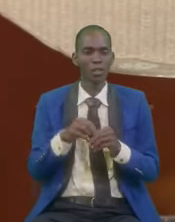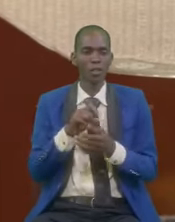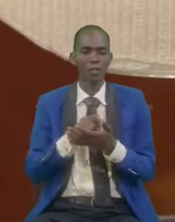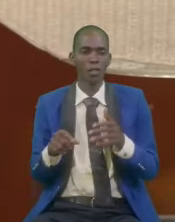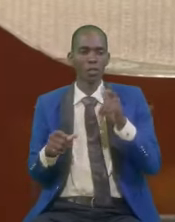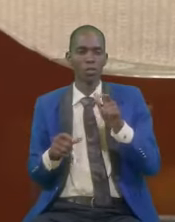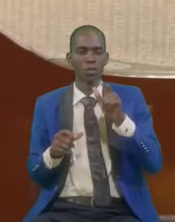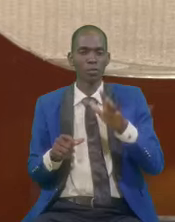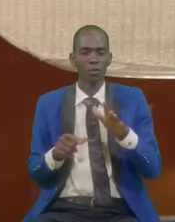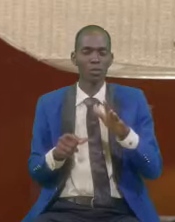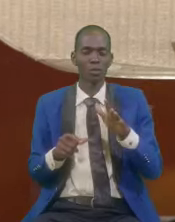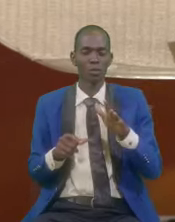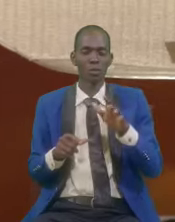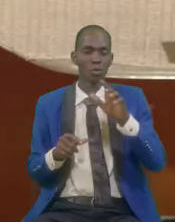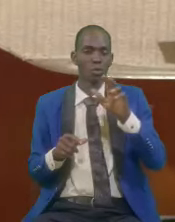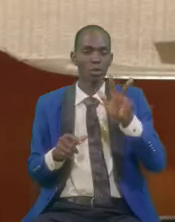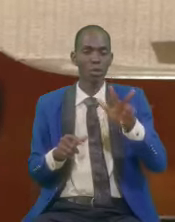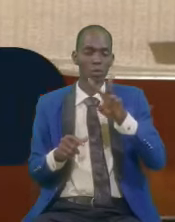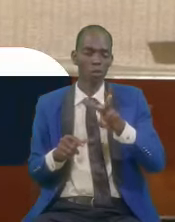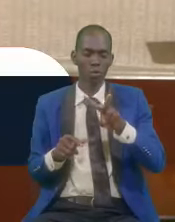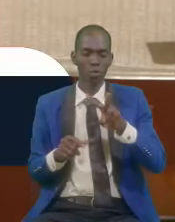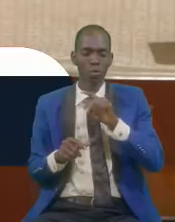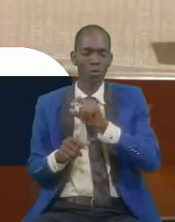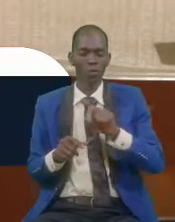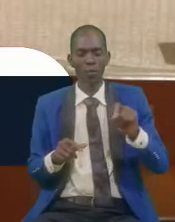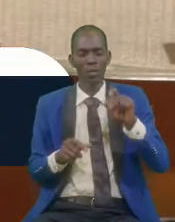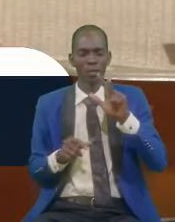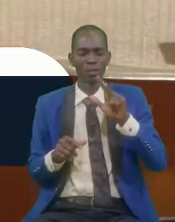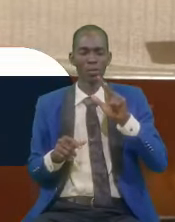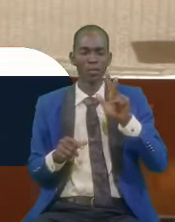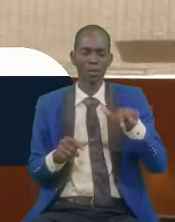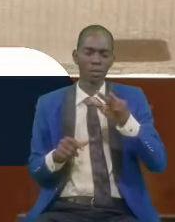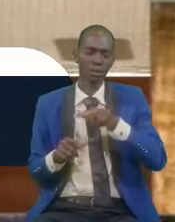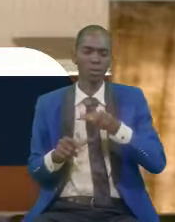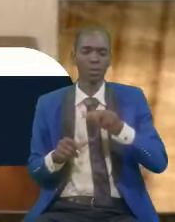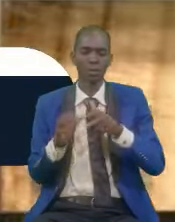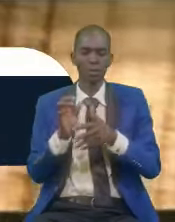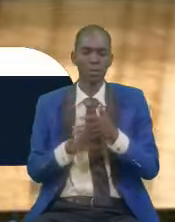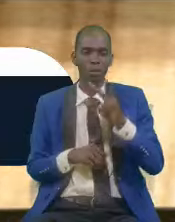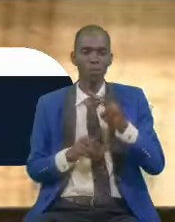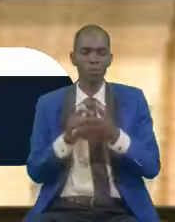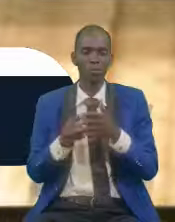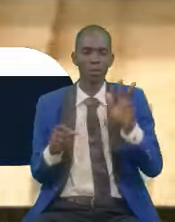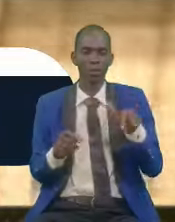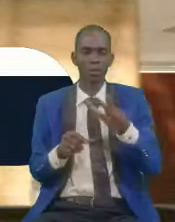verse 33. Acts 2, verse 33.